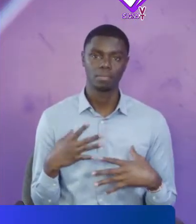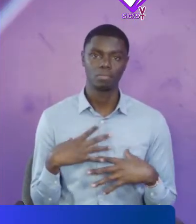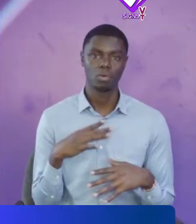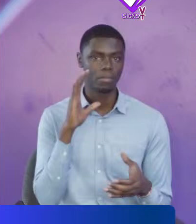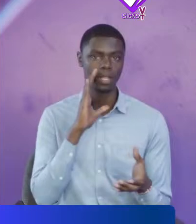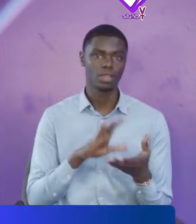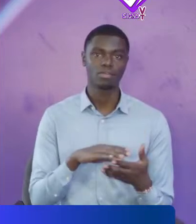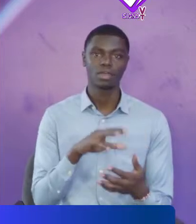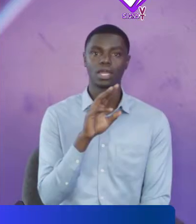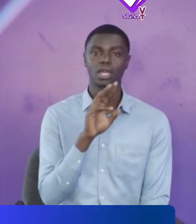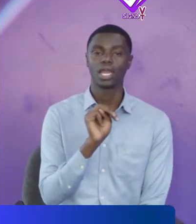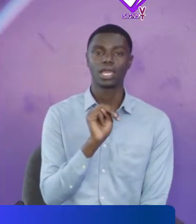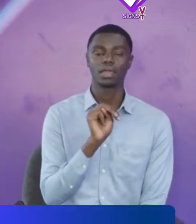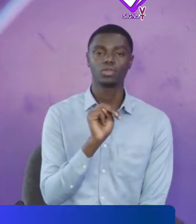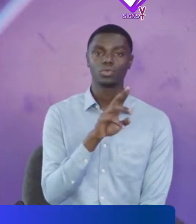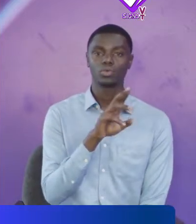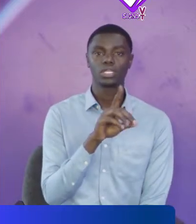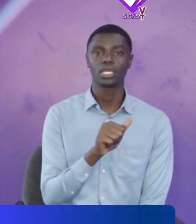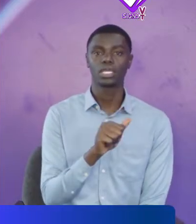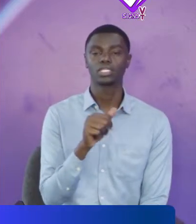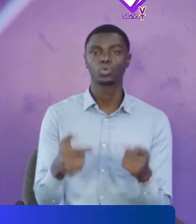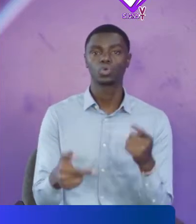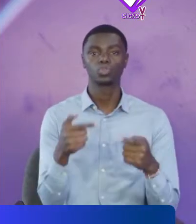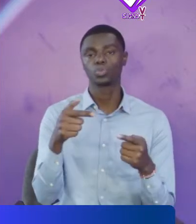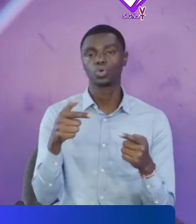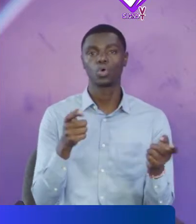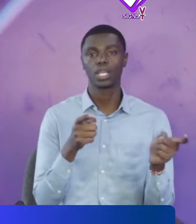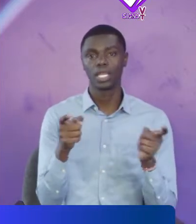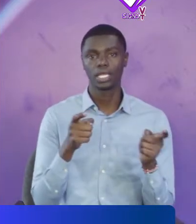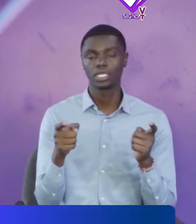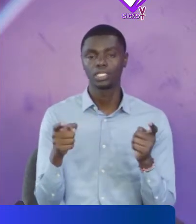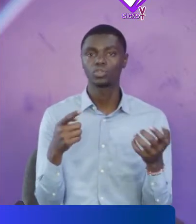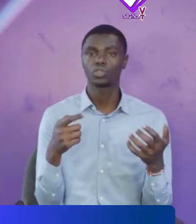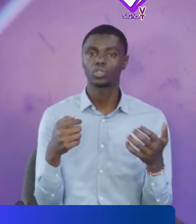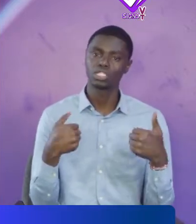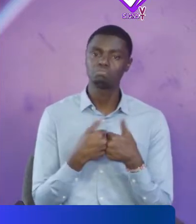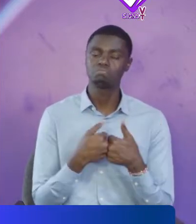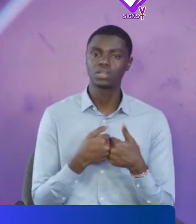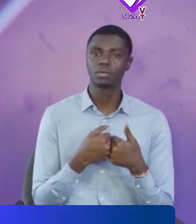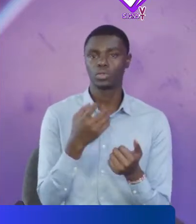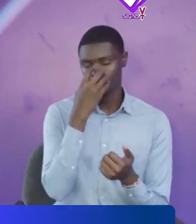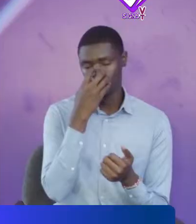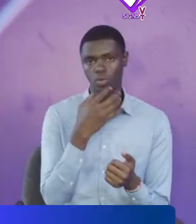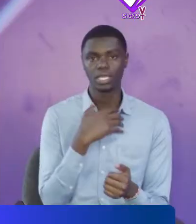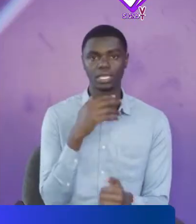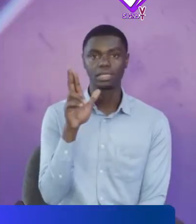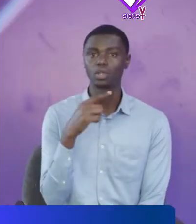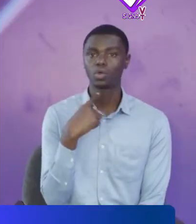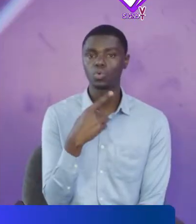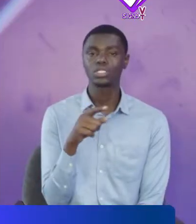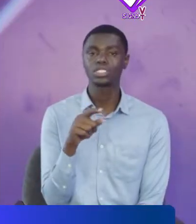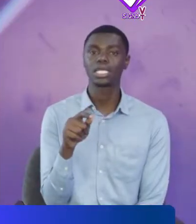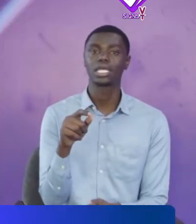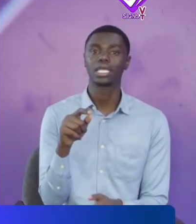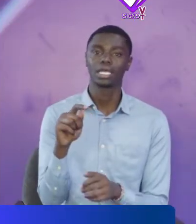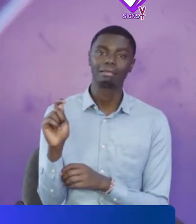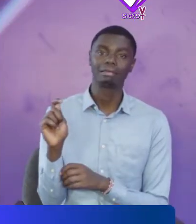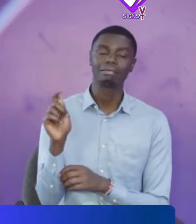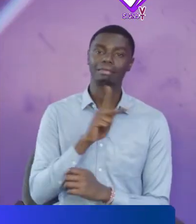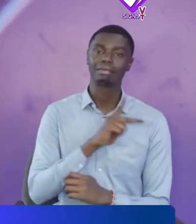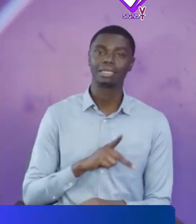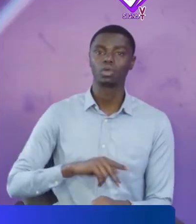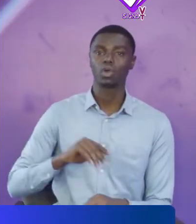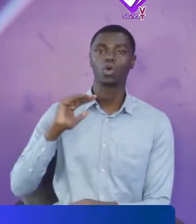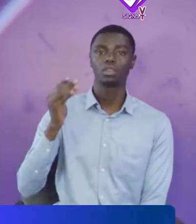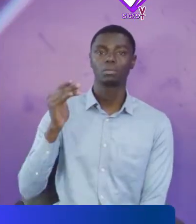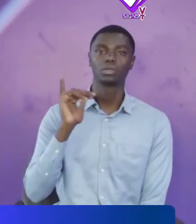was controlling Mount Kenya, and it was a supreme battle between William Ruto and Uhuru Kenyatta on who is the king of the mountain.